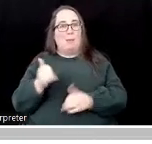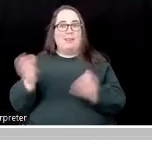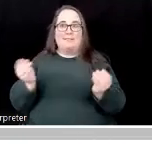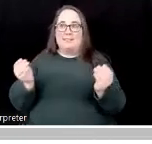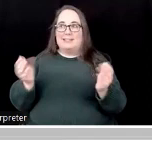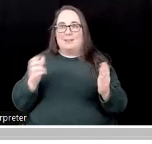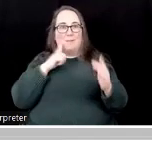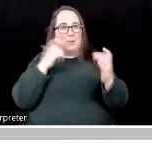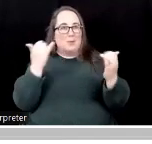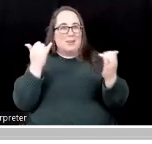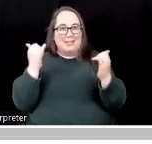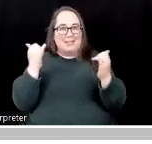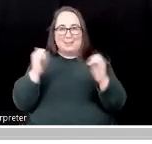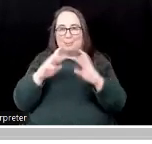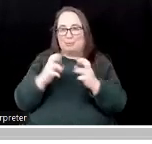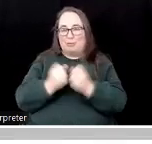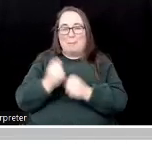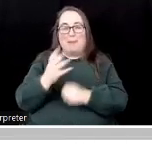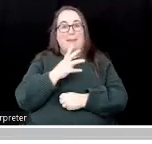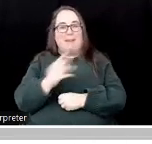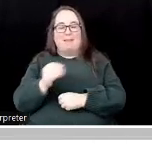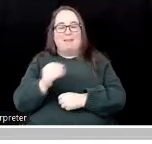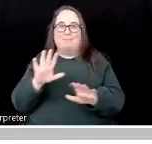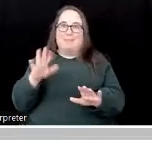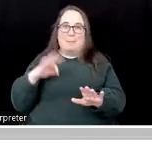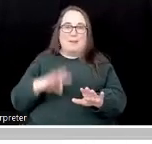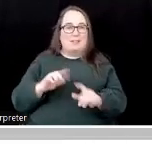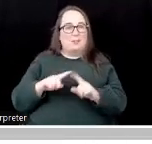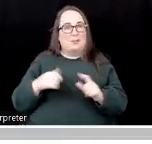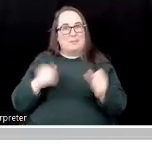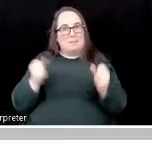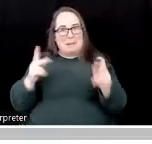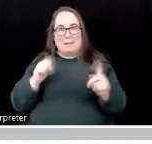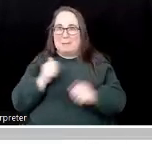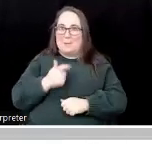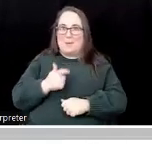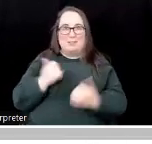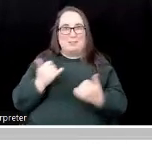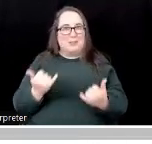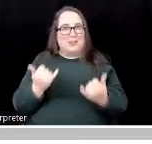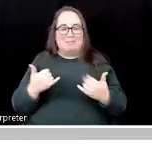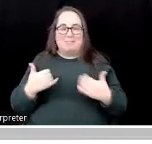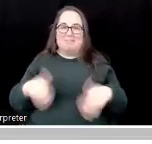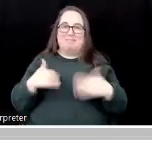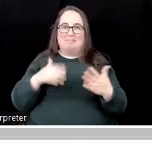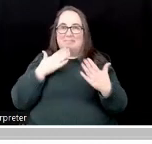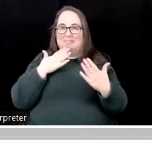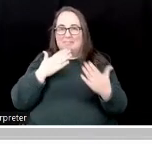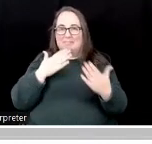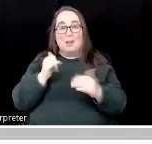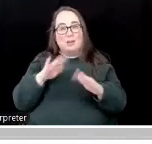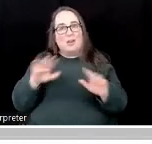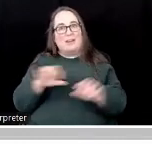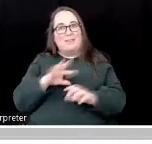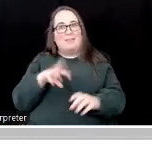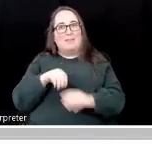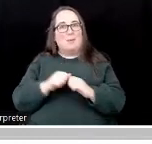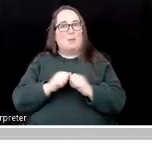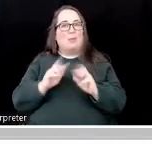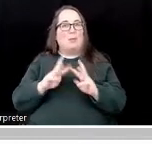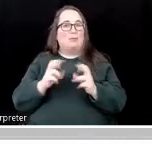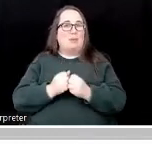facilitator for today's webinar, and it's a privilege to have so many of you here with us today. Your active involvement in this webinar